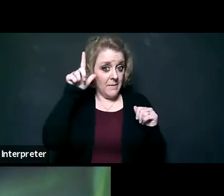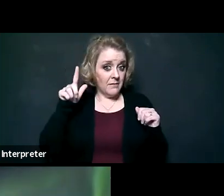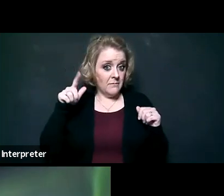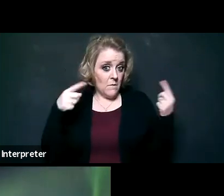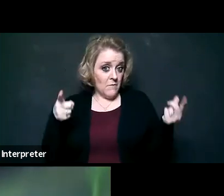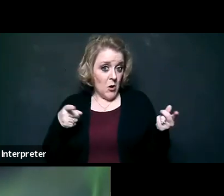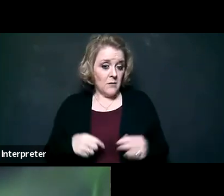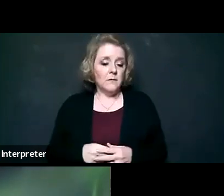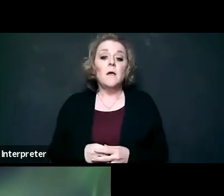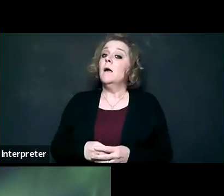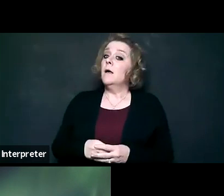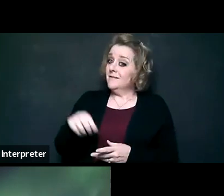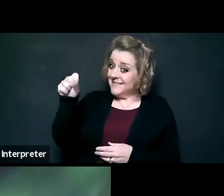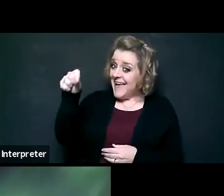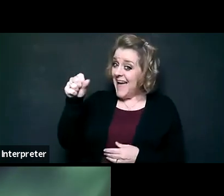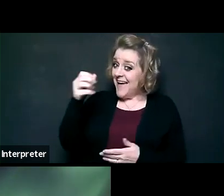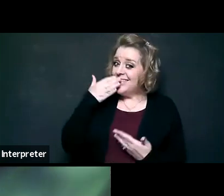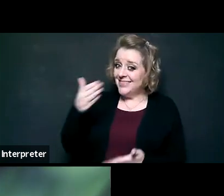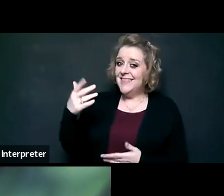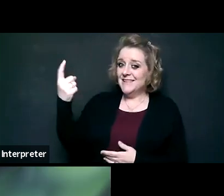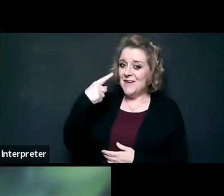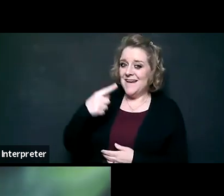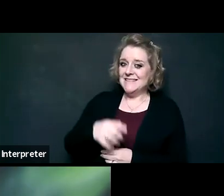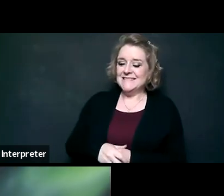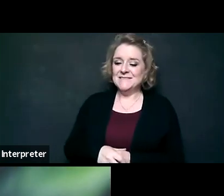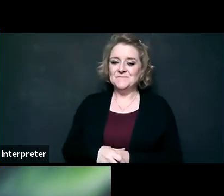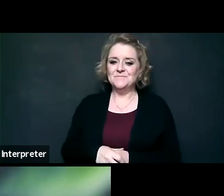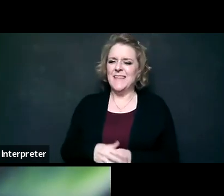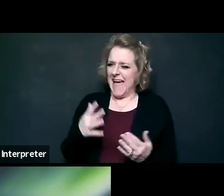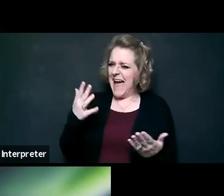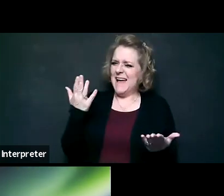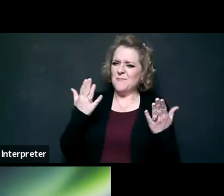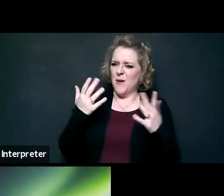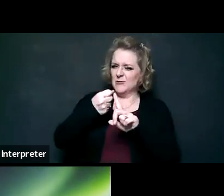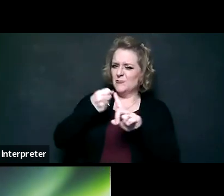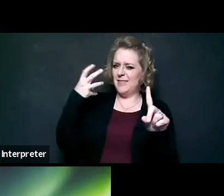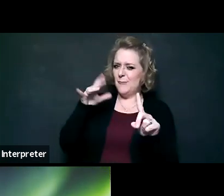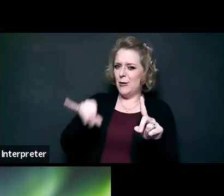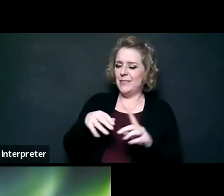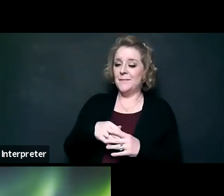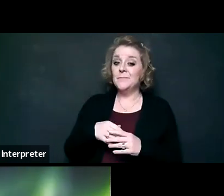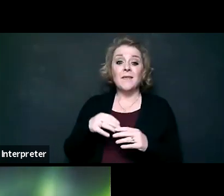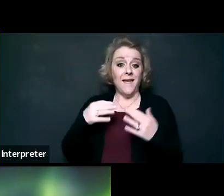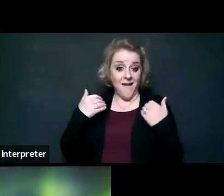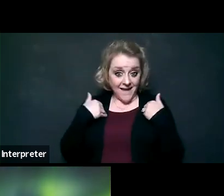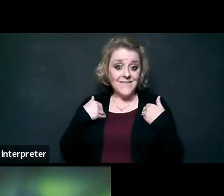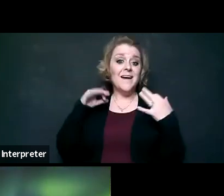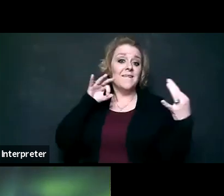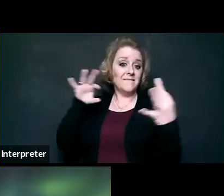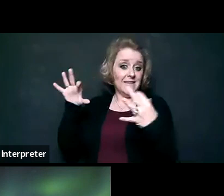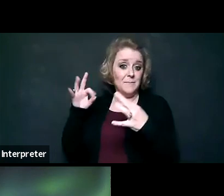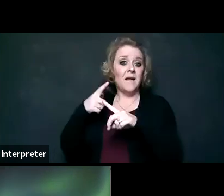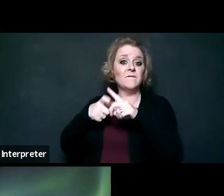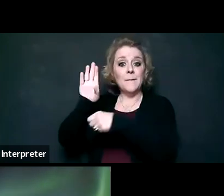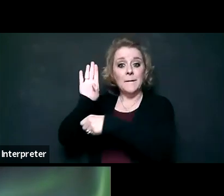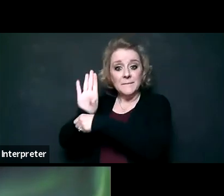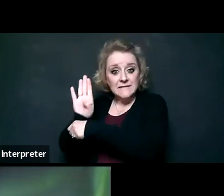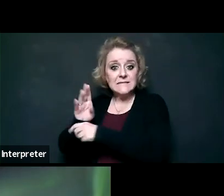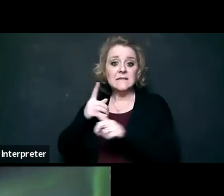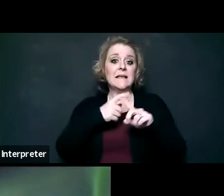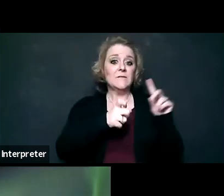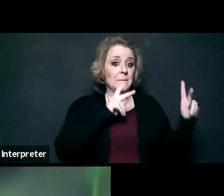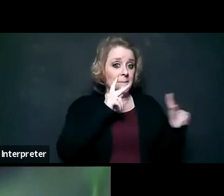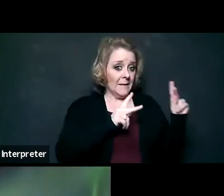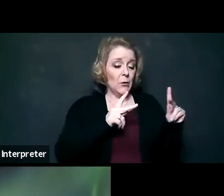Hey, I have. Thanks for asking that question, Sarah. I probably should have elaborated on it, both from citizens and from business owners. I think our